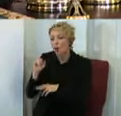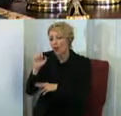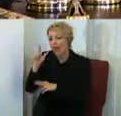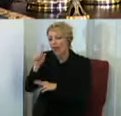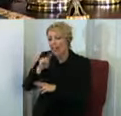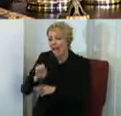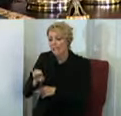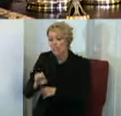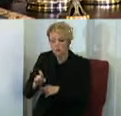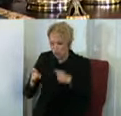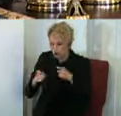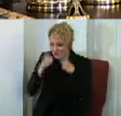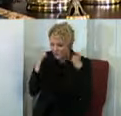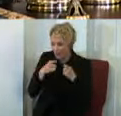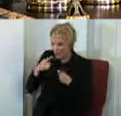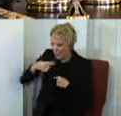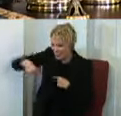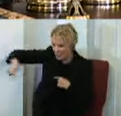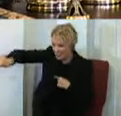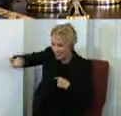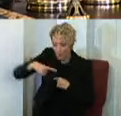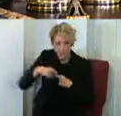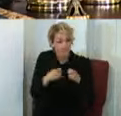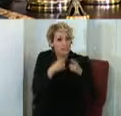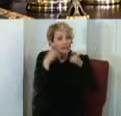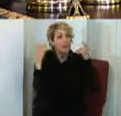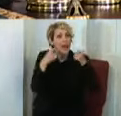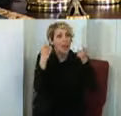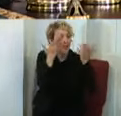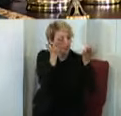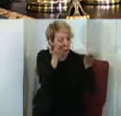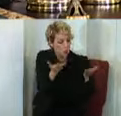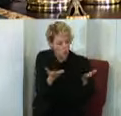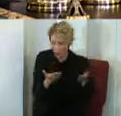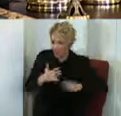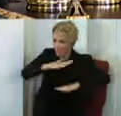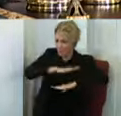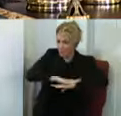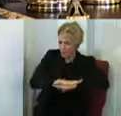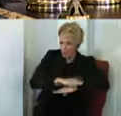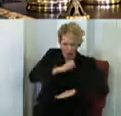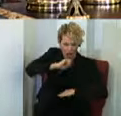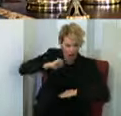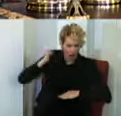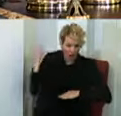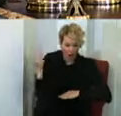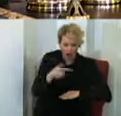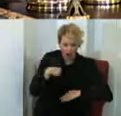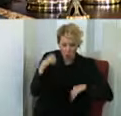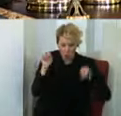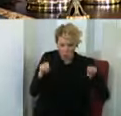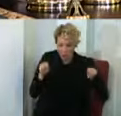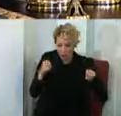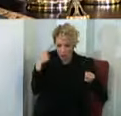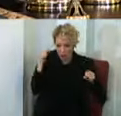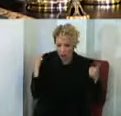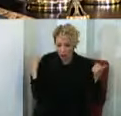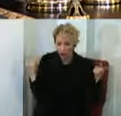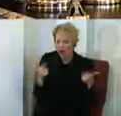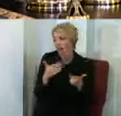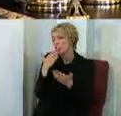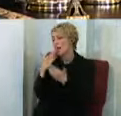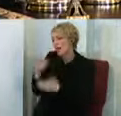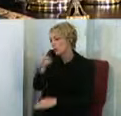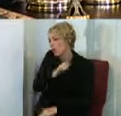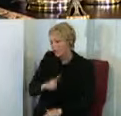you, to celebrate this table, to celebrate everything that you have made possible for every one of us. We thank you, Lord. We